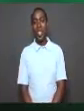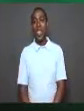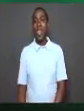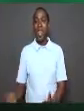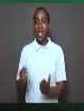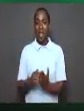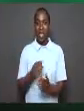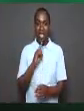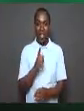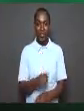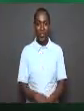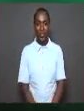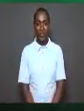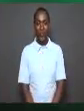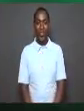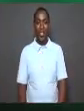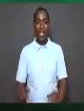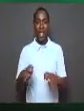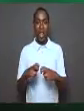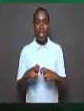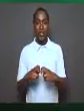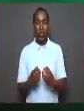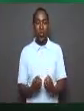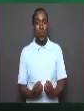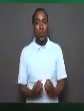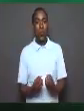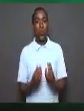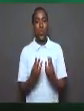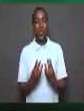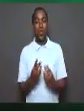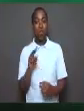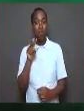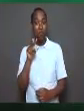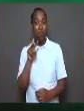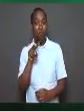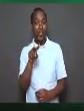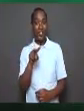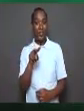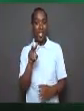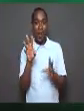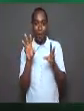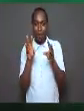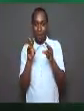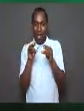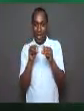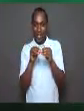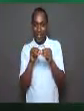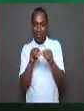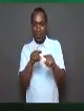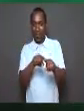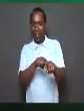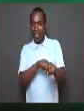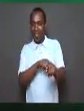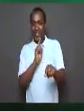may have also said that the electron beams are focused by